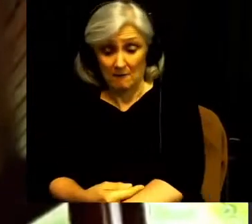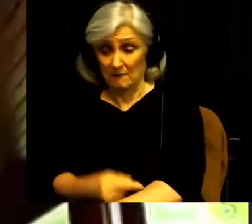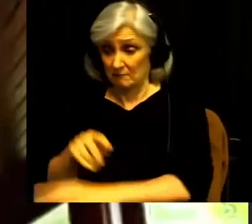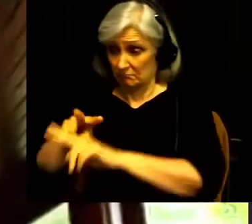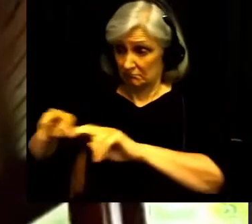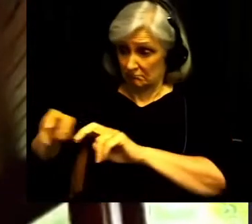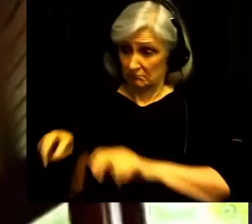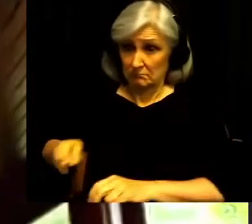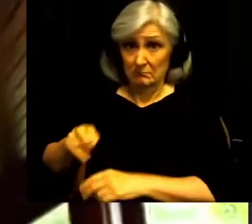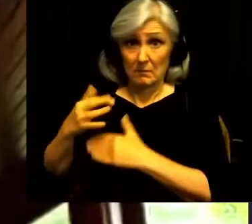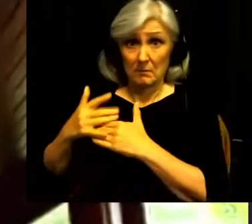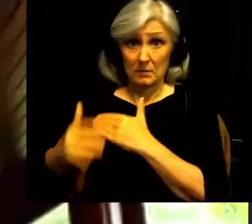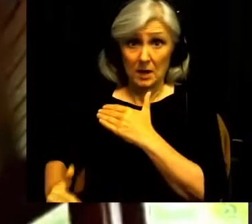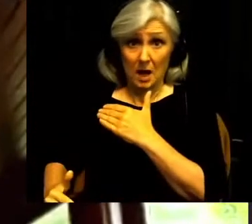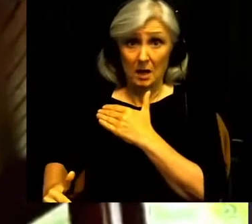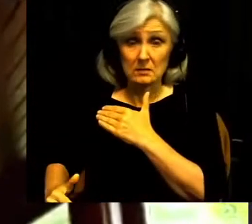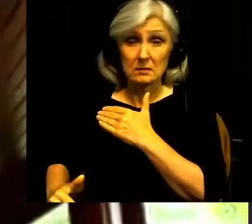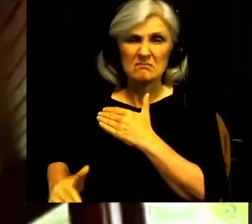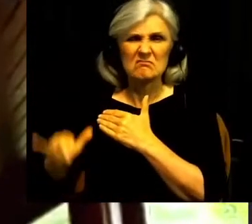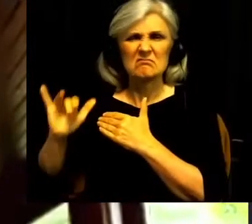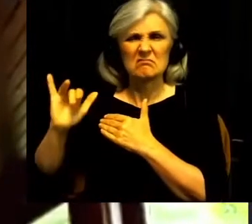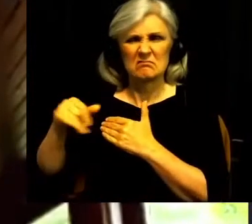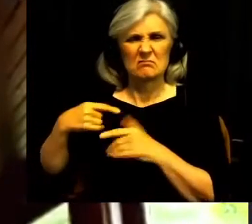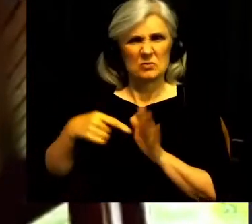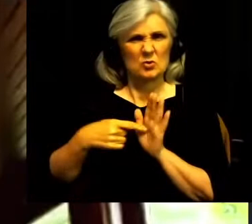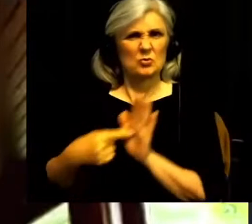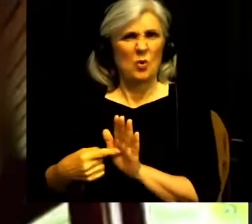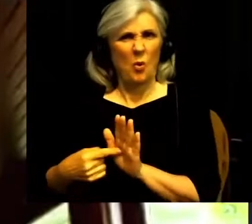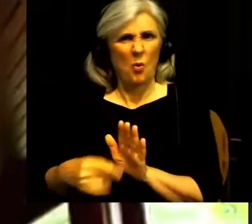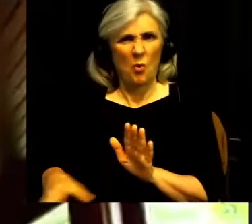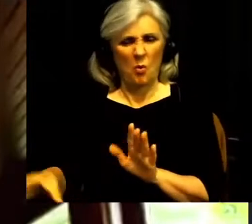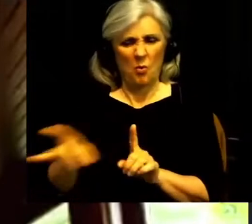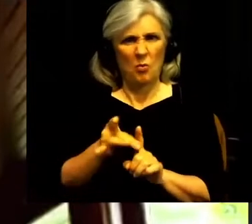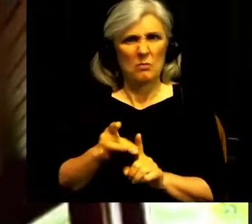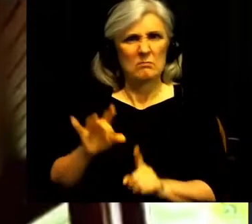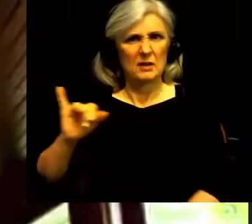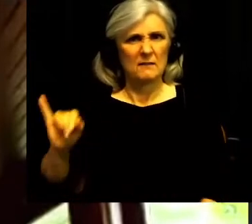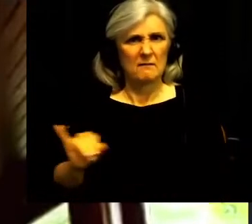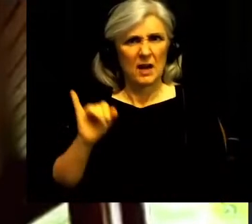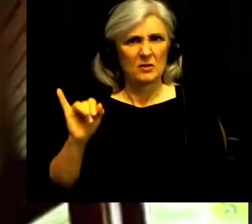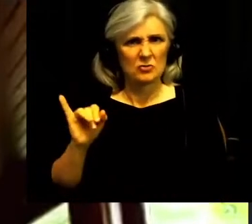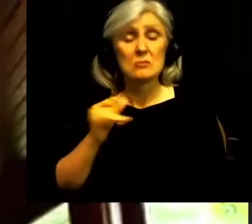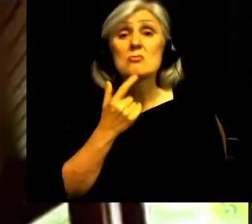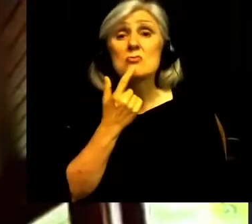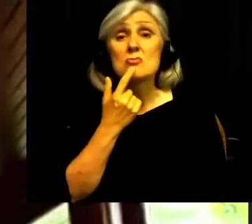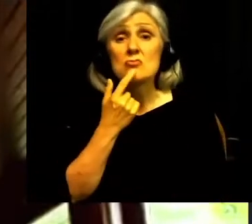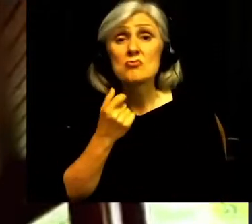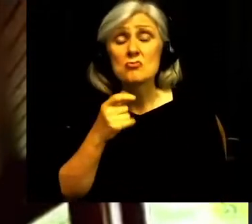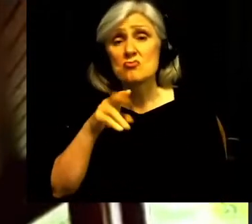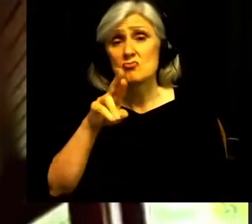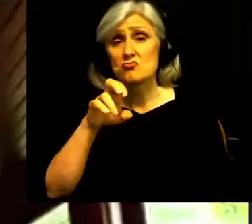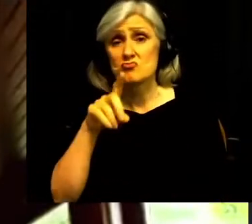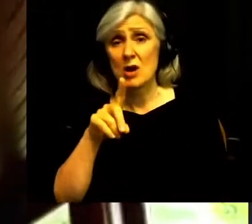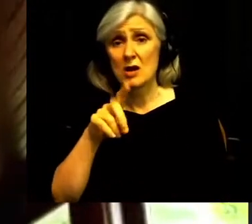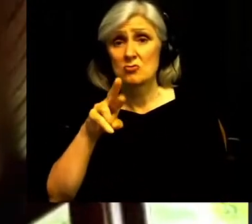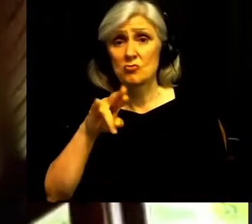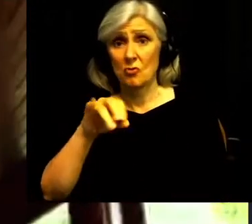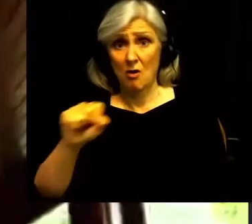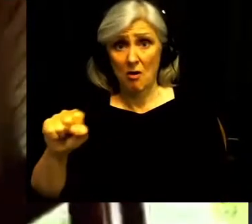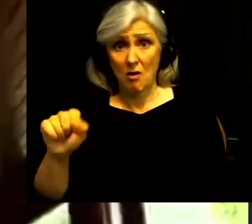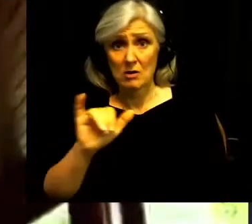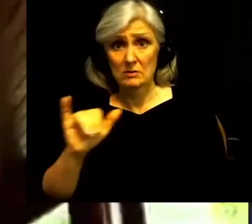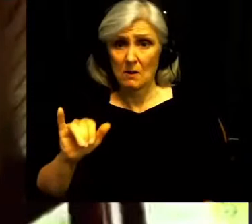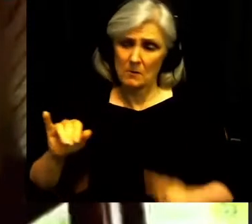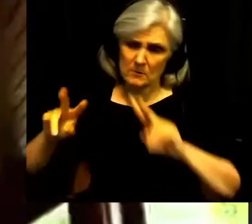Red Cross also does some similar studies to look at the number of blood donors who have evidence